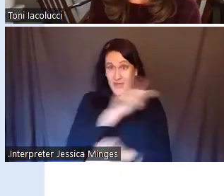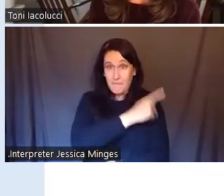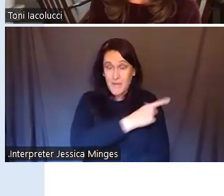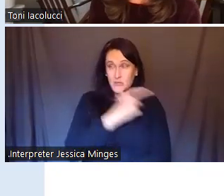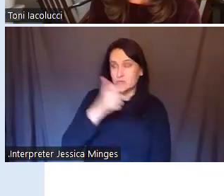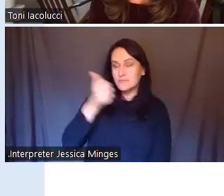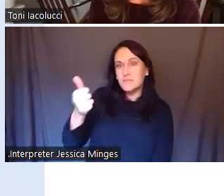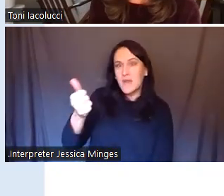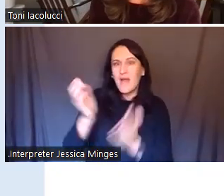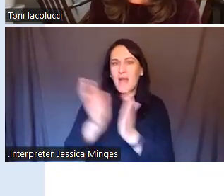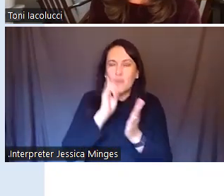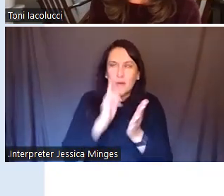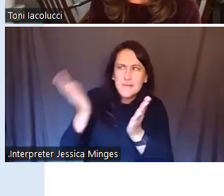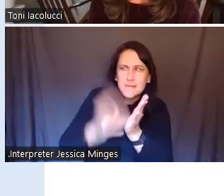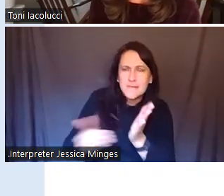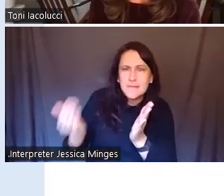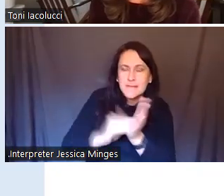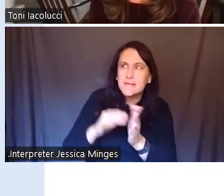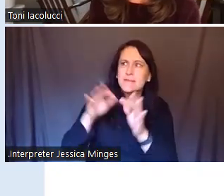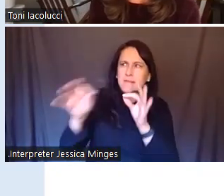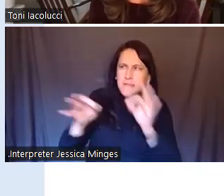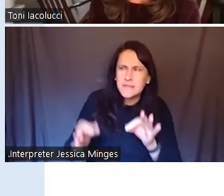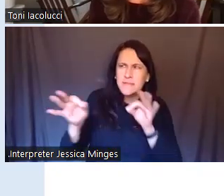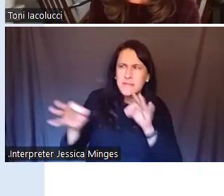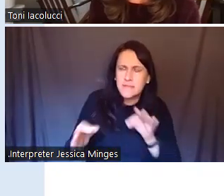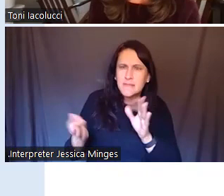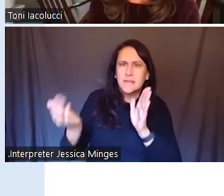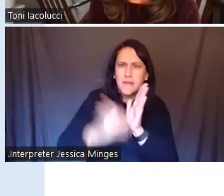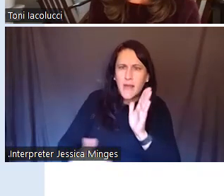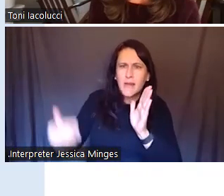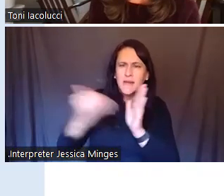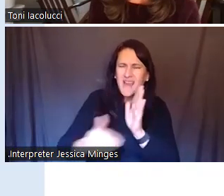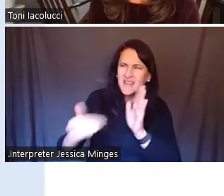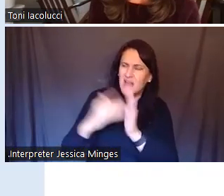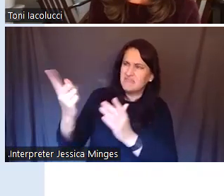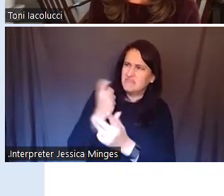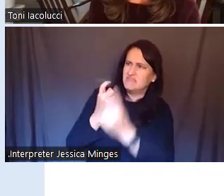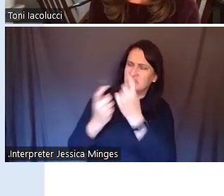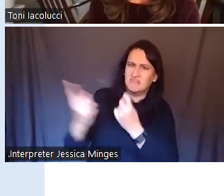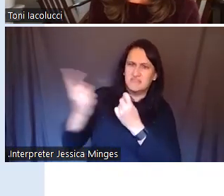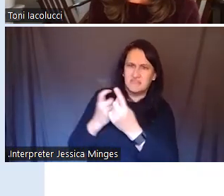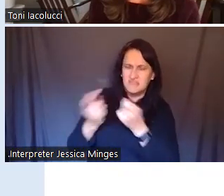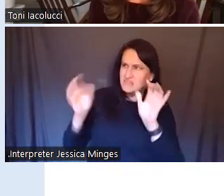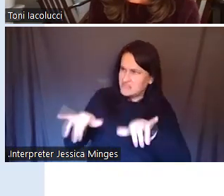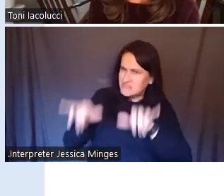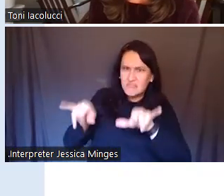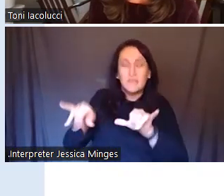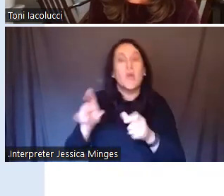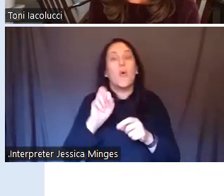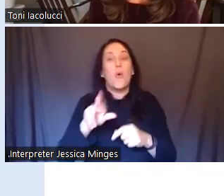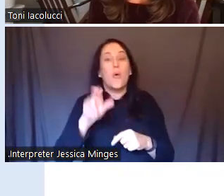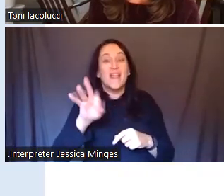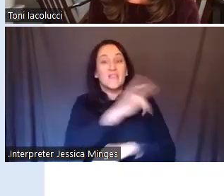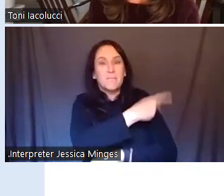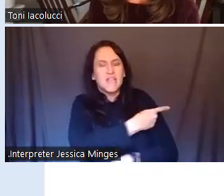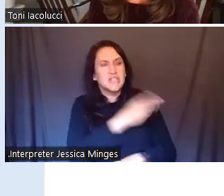for repetition of information quite frequently, or if the patient appears to be inattentive